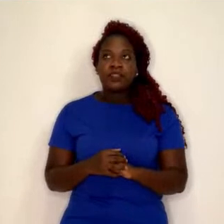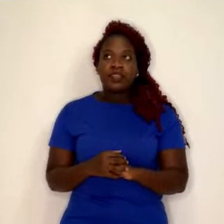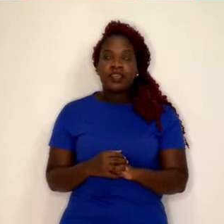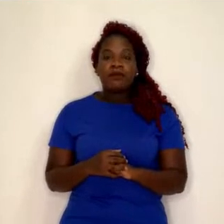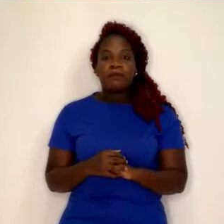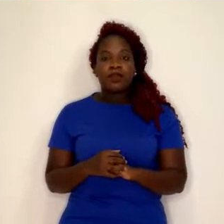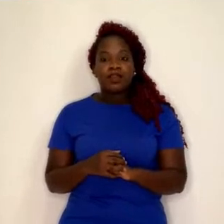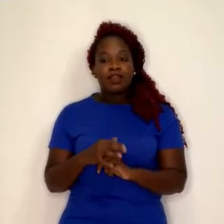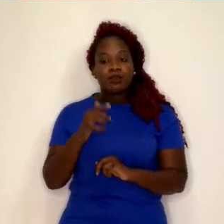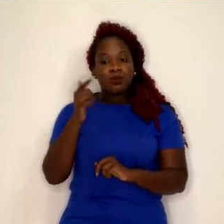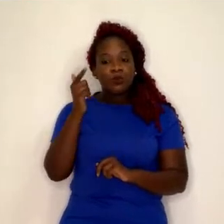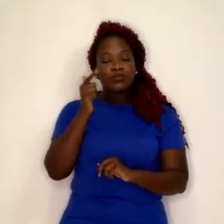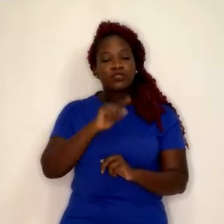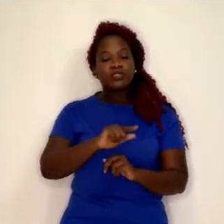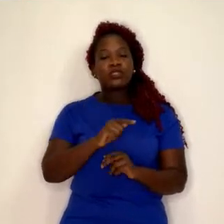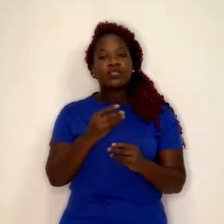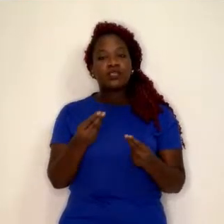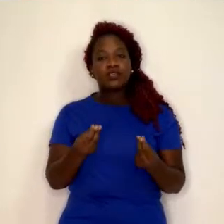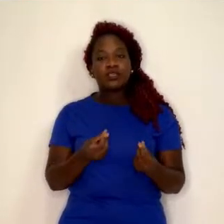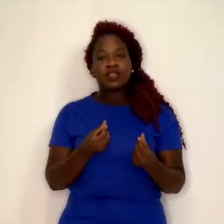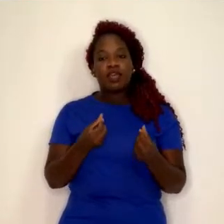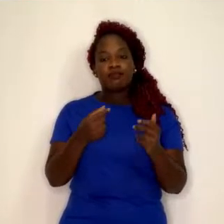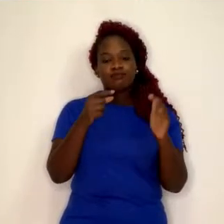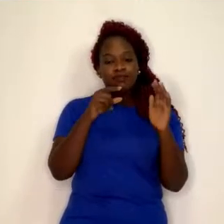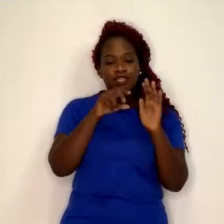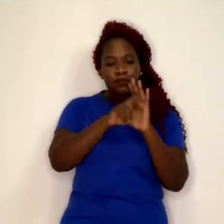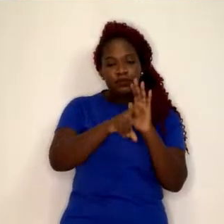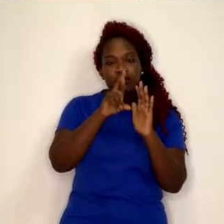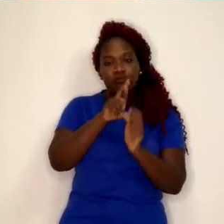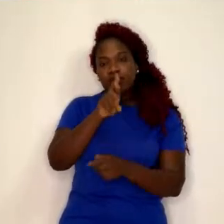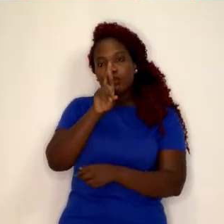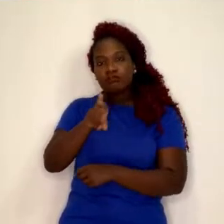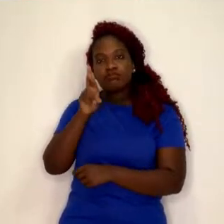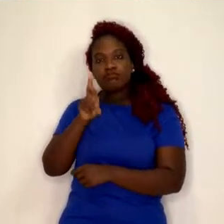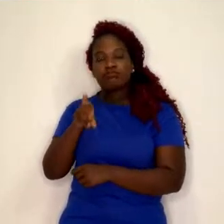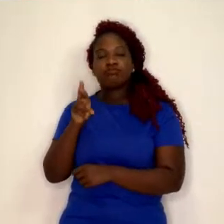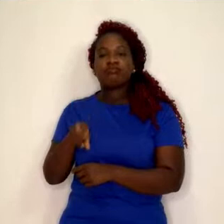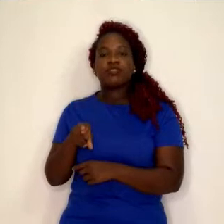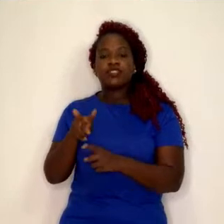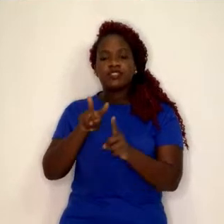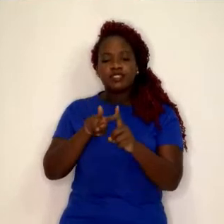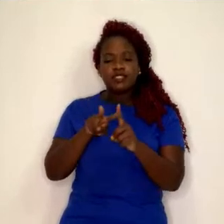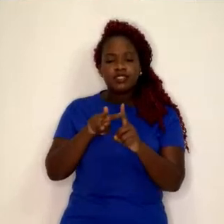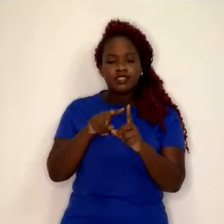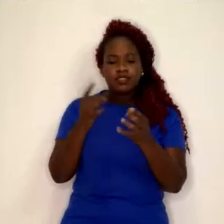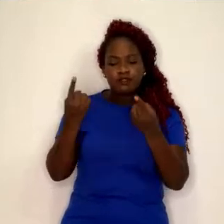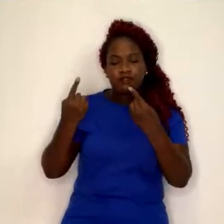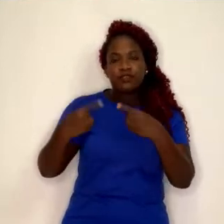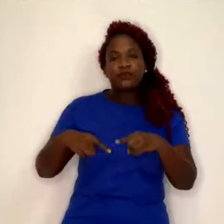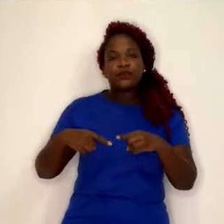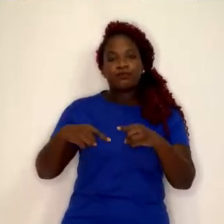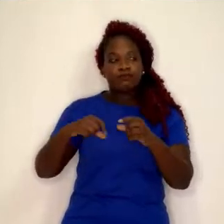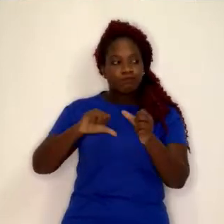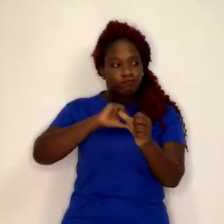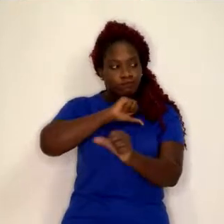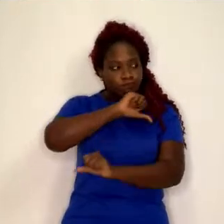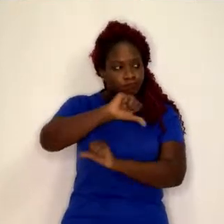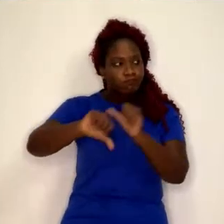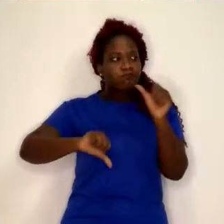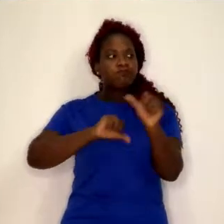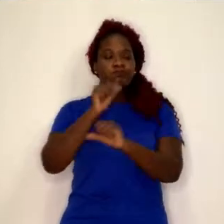future in which we can be able to address these many issues and challenges.